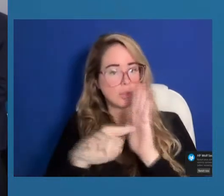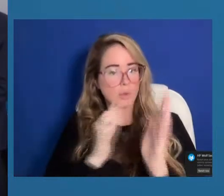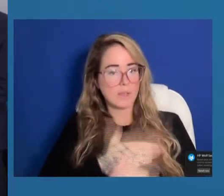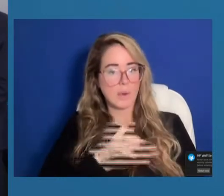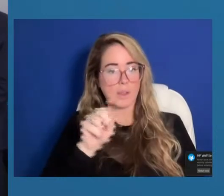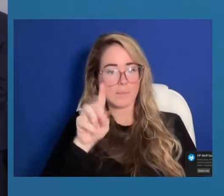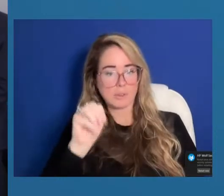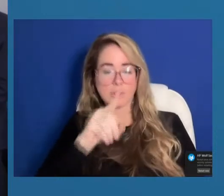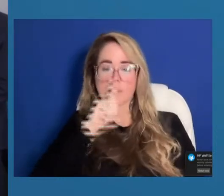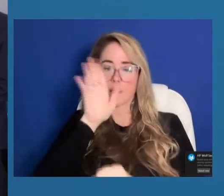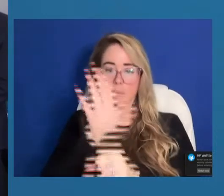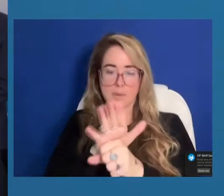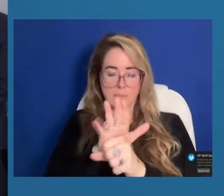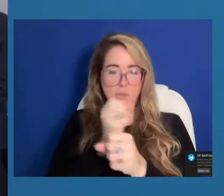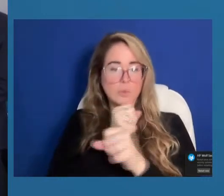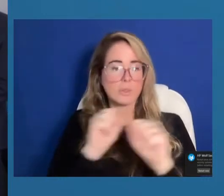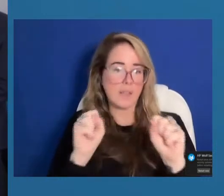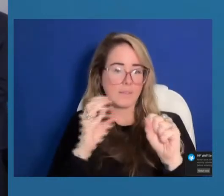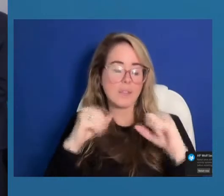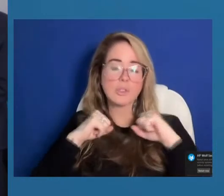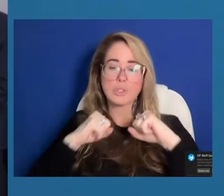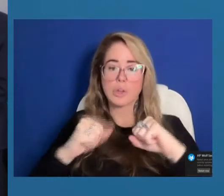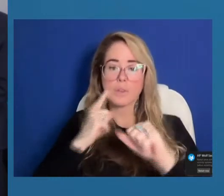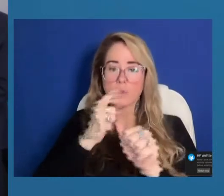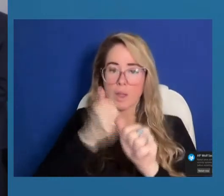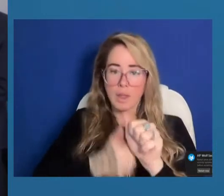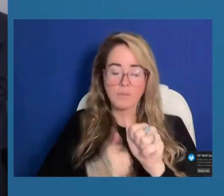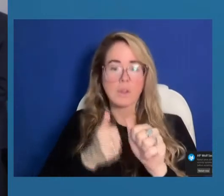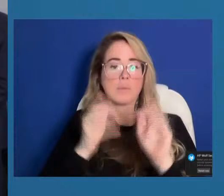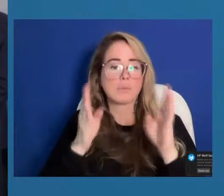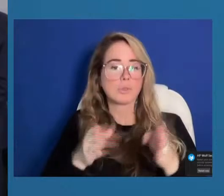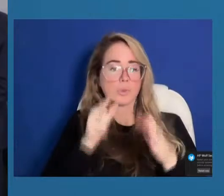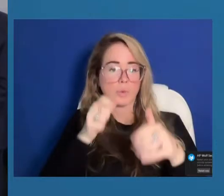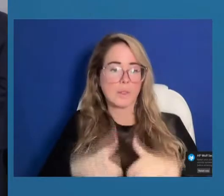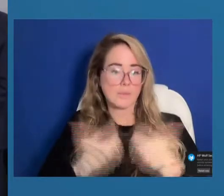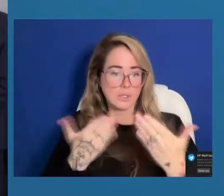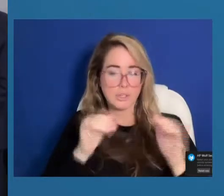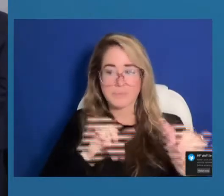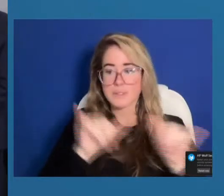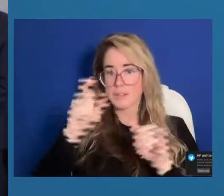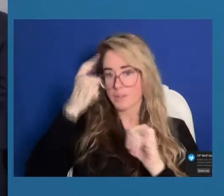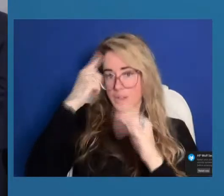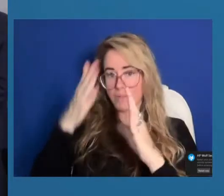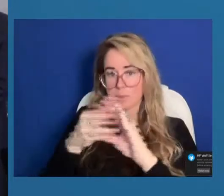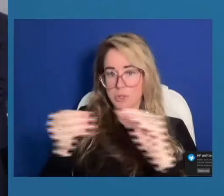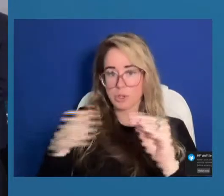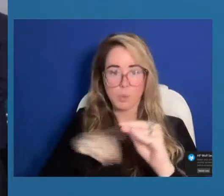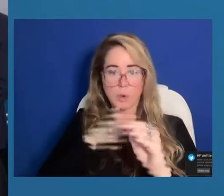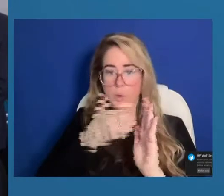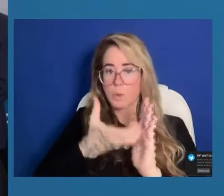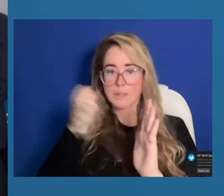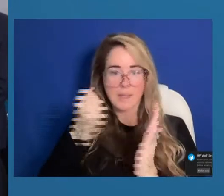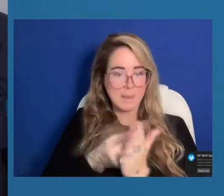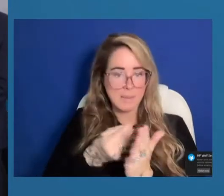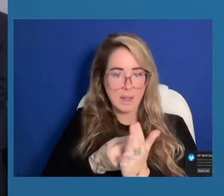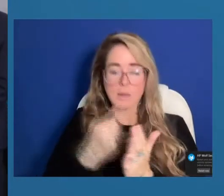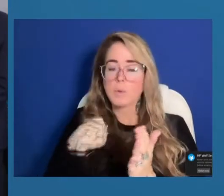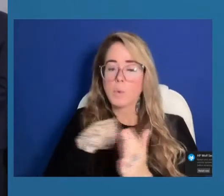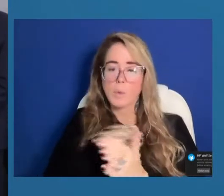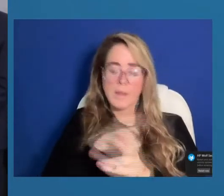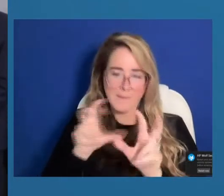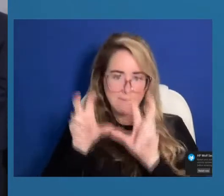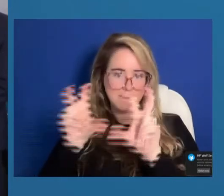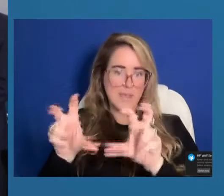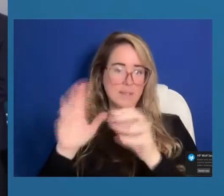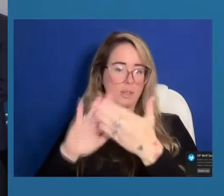commitment to the safety and security of every resident. As the governor pointed out, we don't defund anything. We invest in our communities. We make sure to